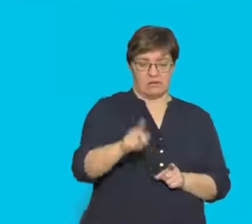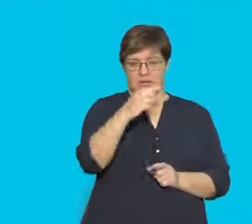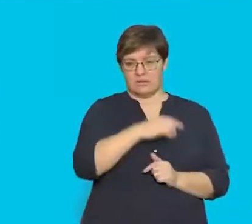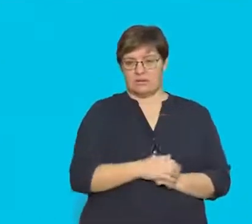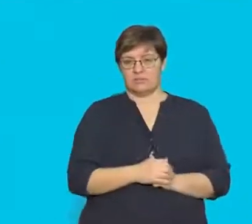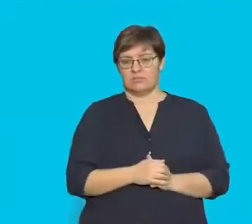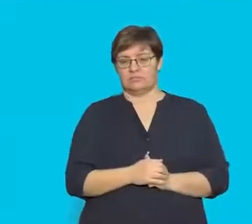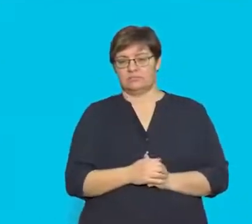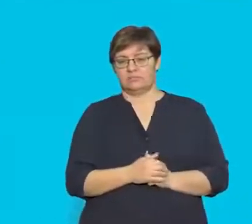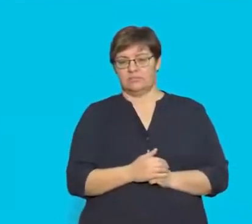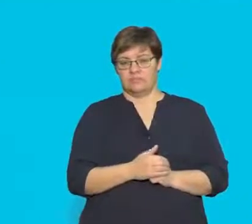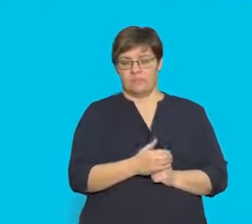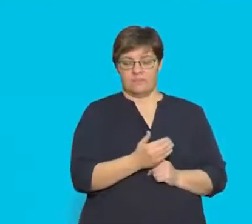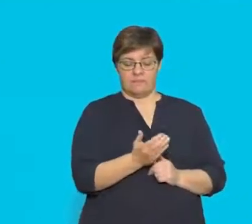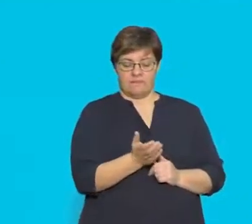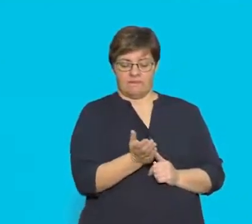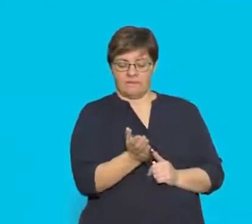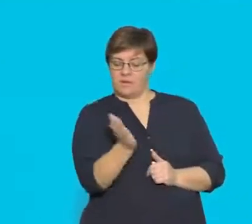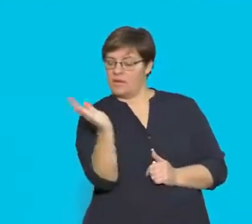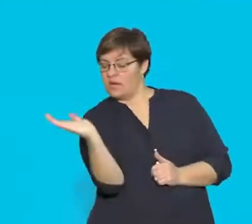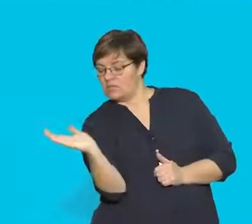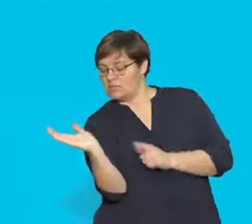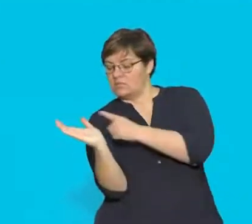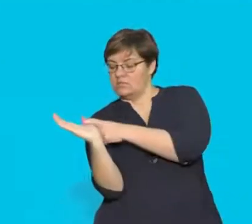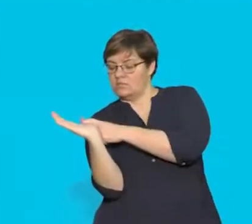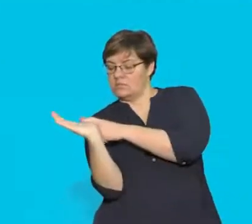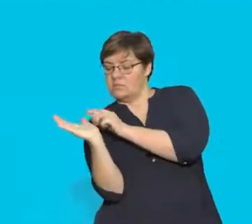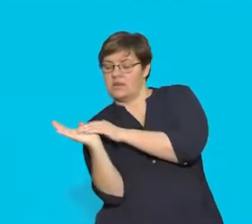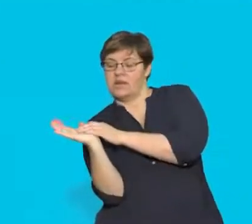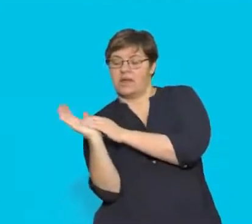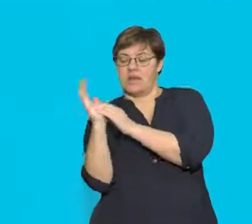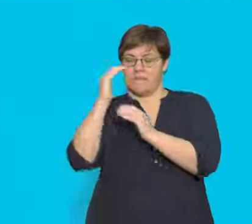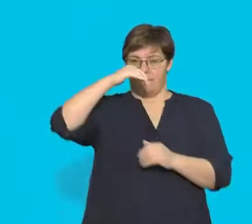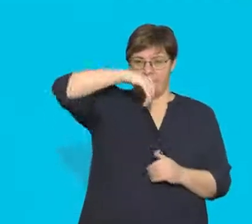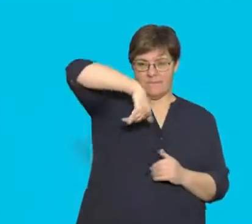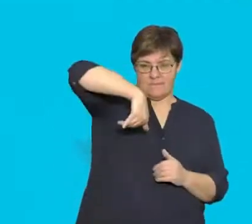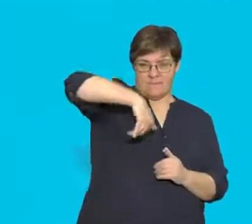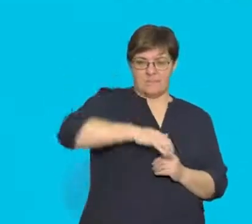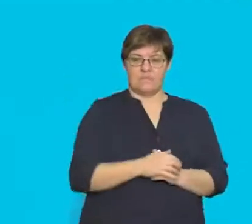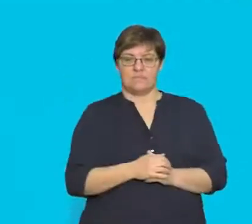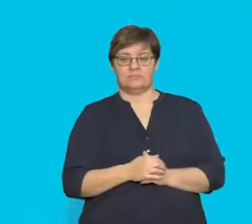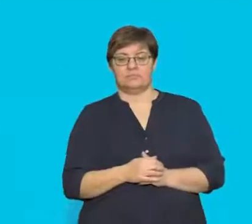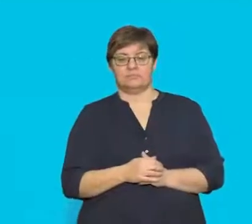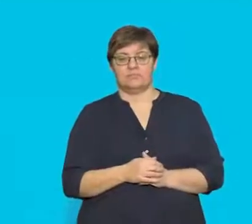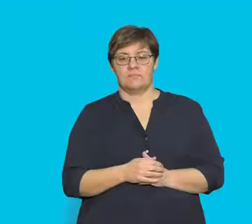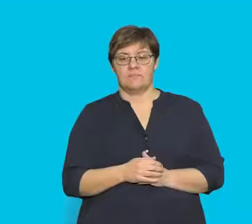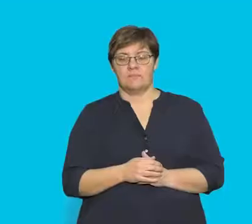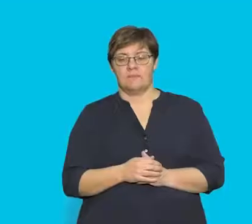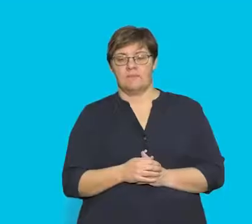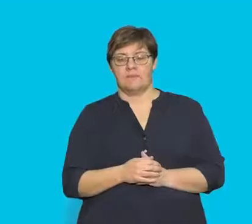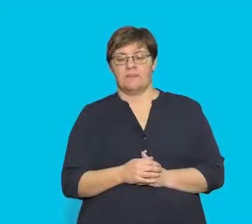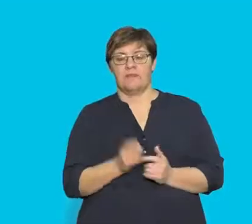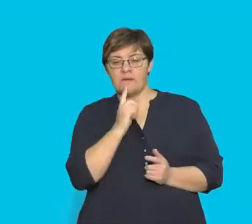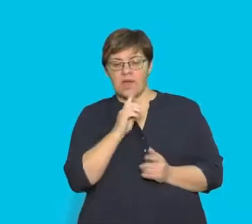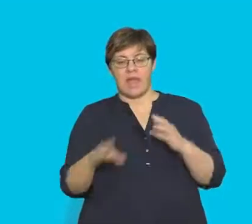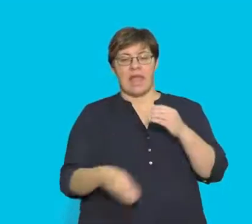so I'll go and stand on this side. It's coming out of the board, and it's going up. So if we now look at my diagram where I've added